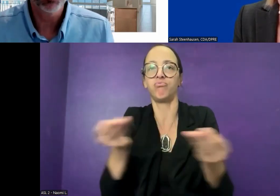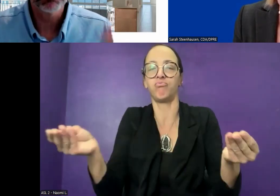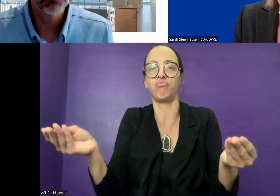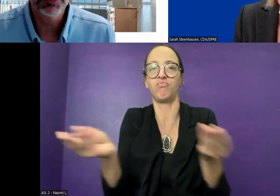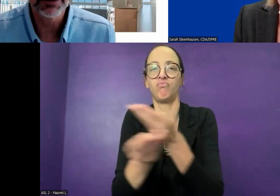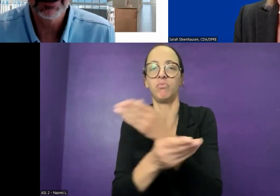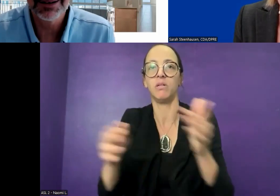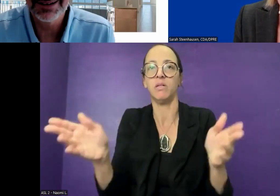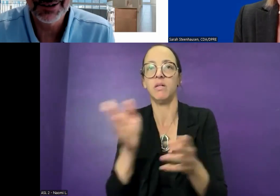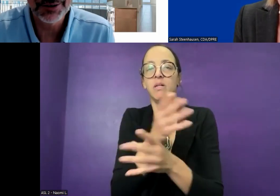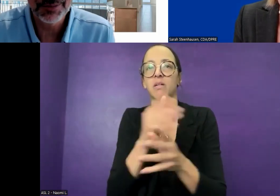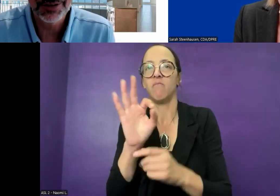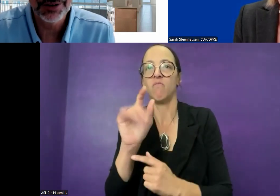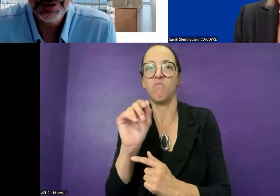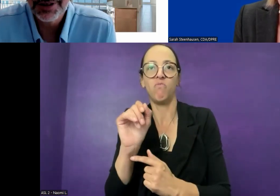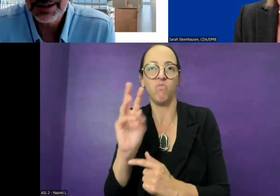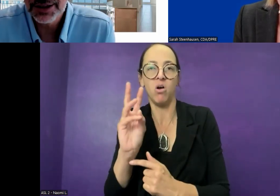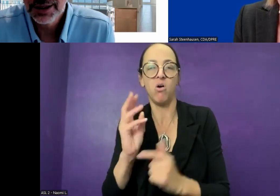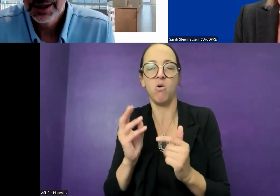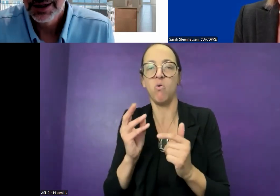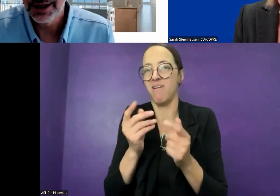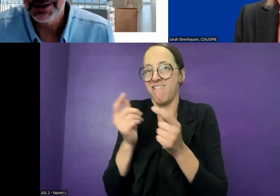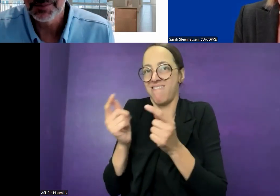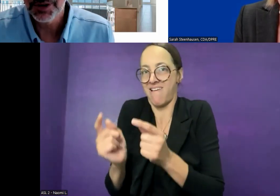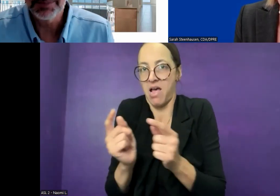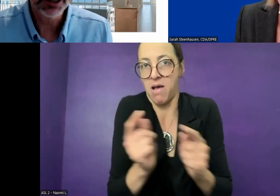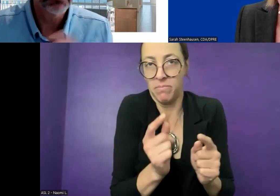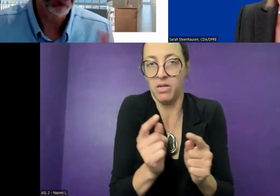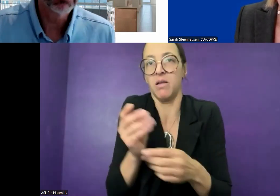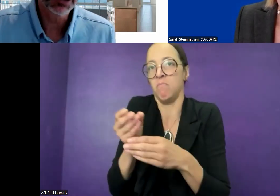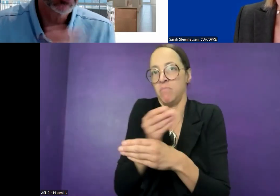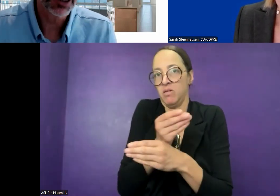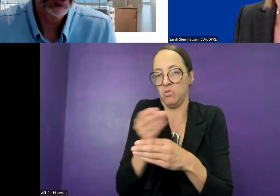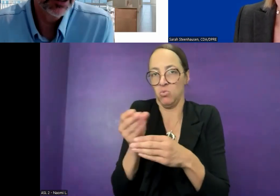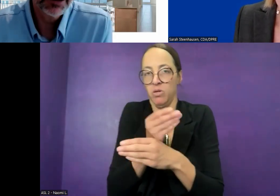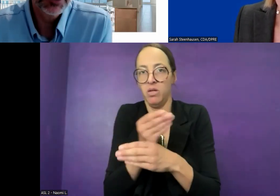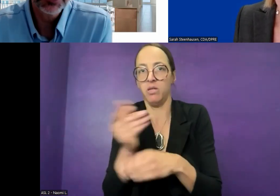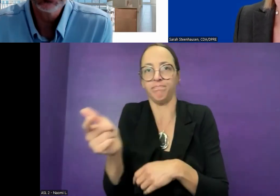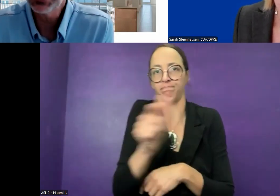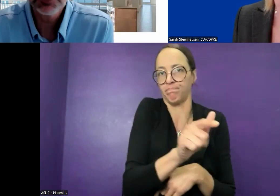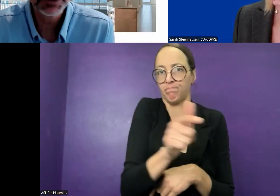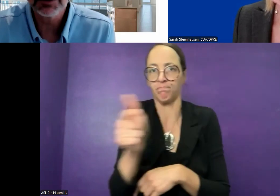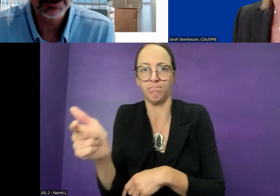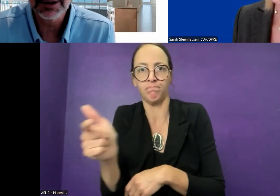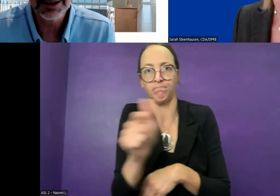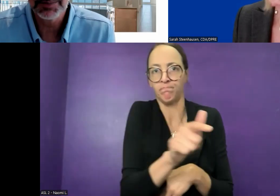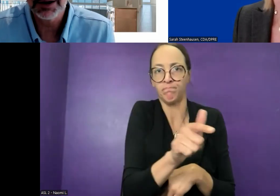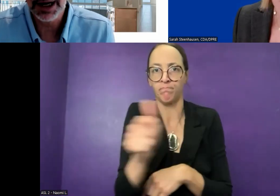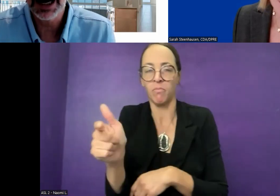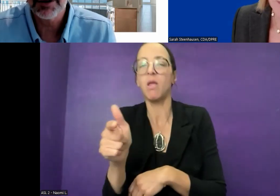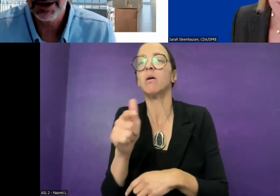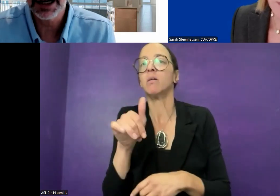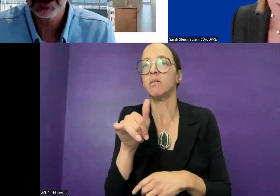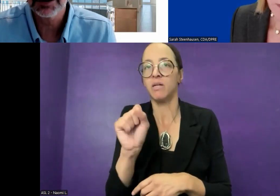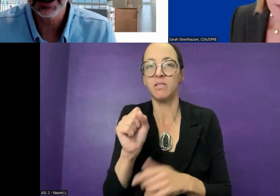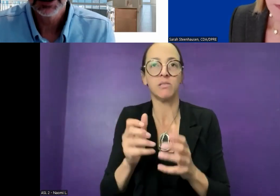at what point, certain things can become public, because I think there's a lot to be learned about